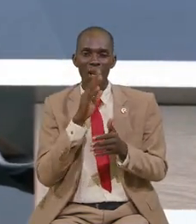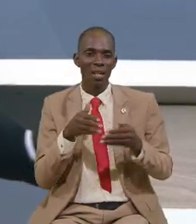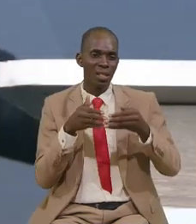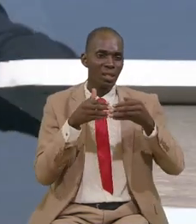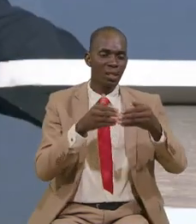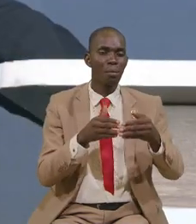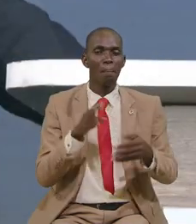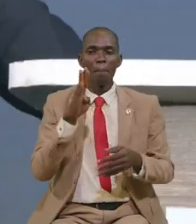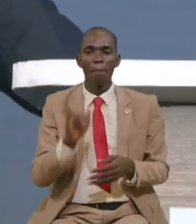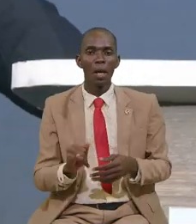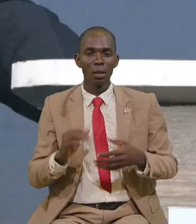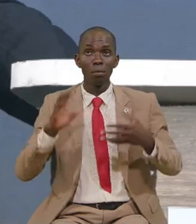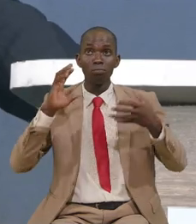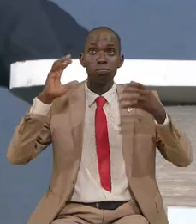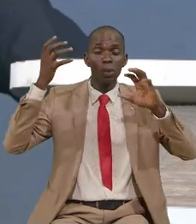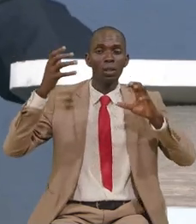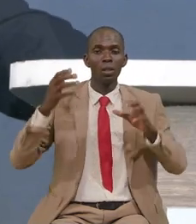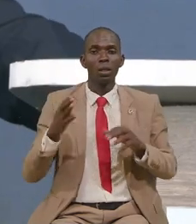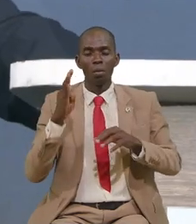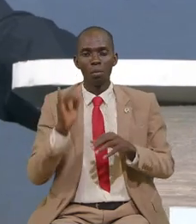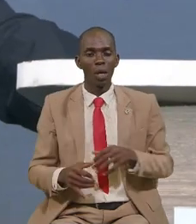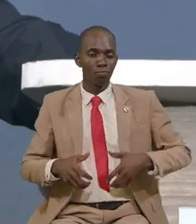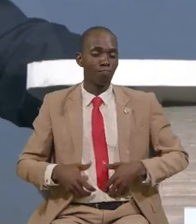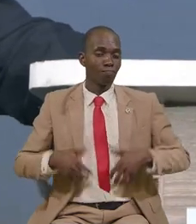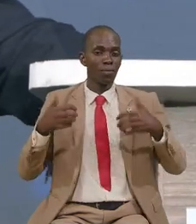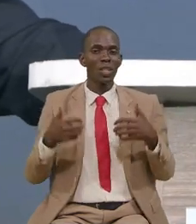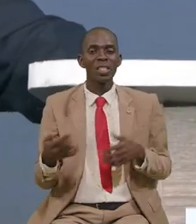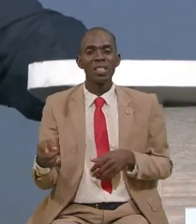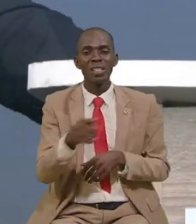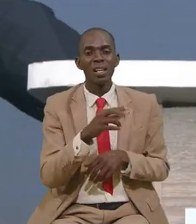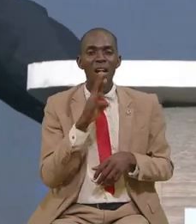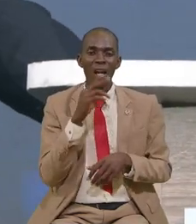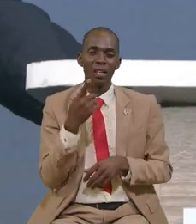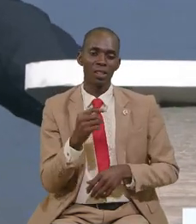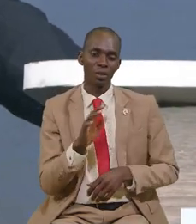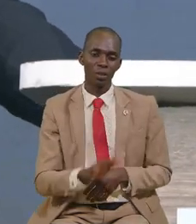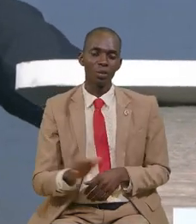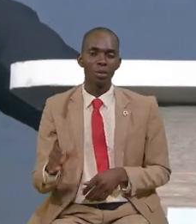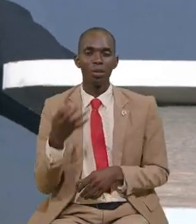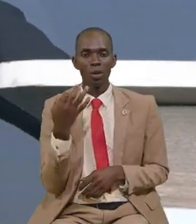by anger, by animosity, they are the children